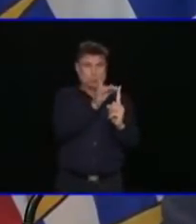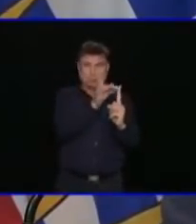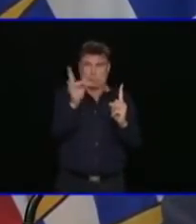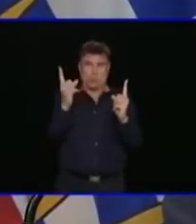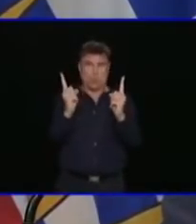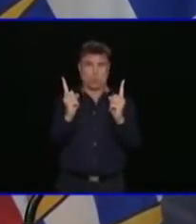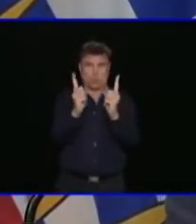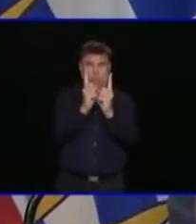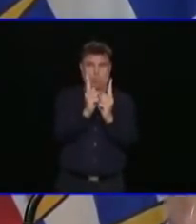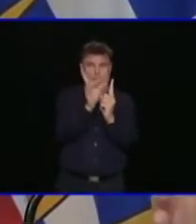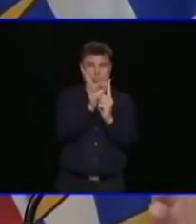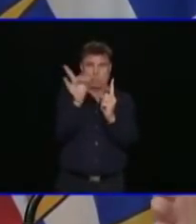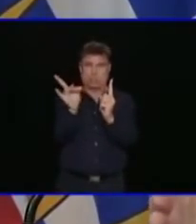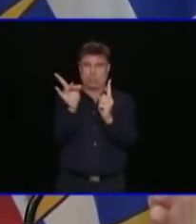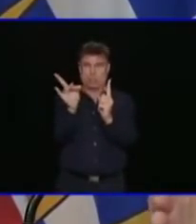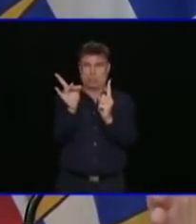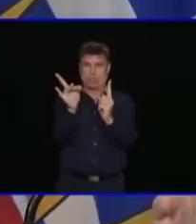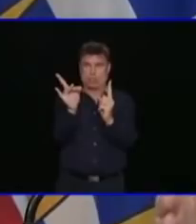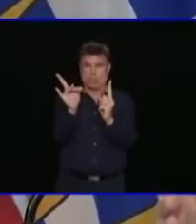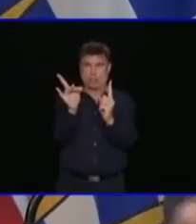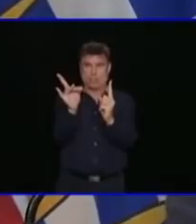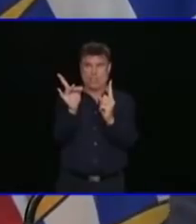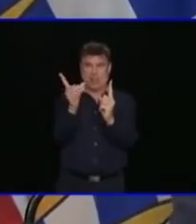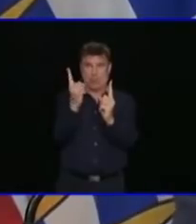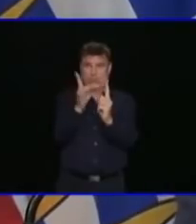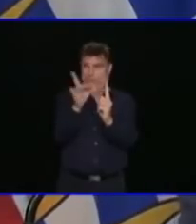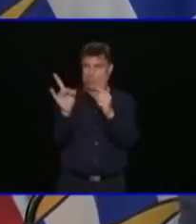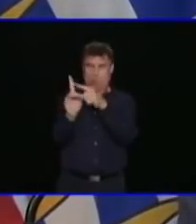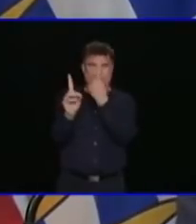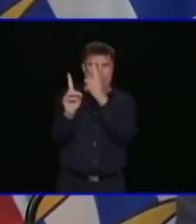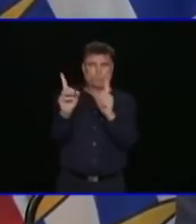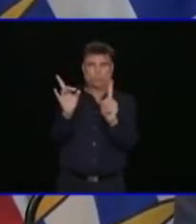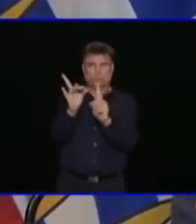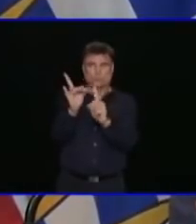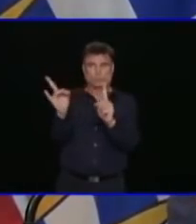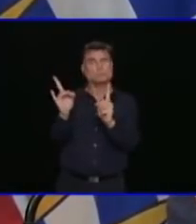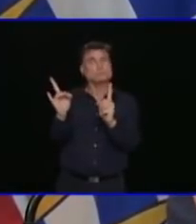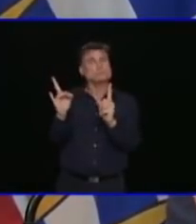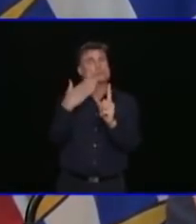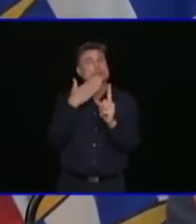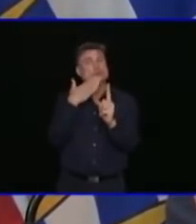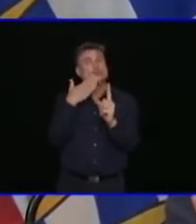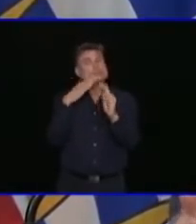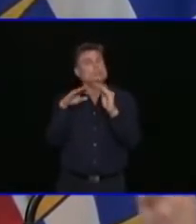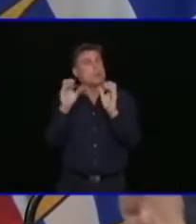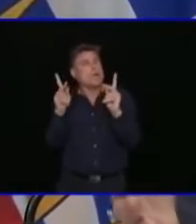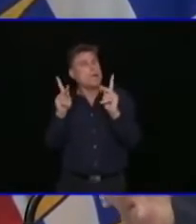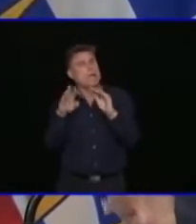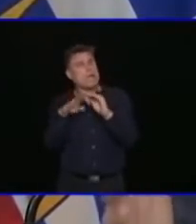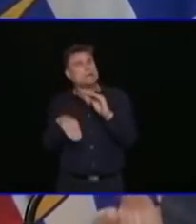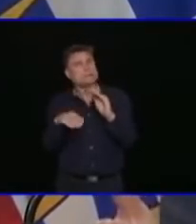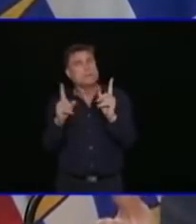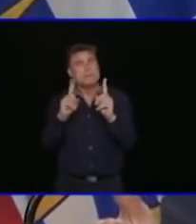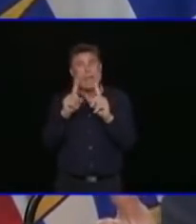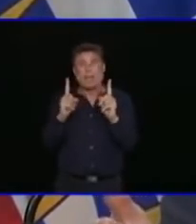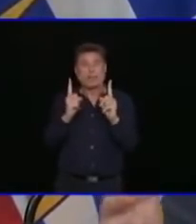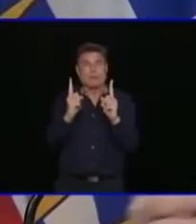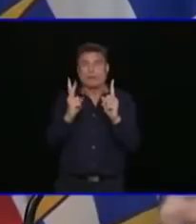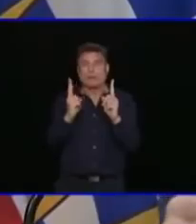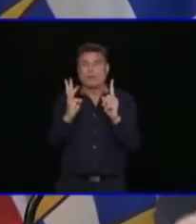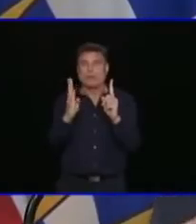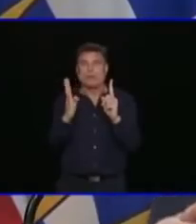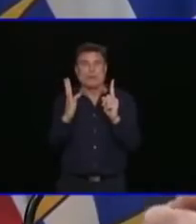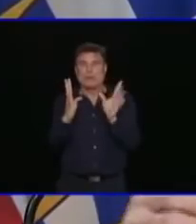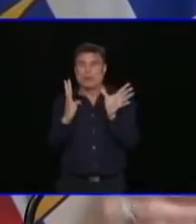been exposed. We know there's nothing that we can do to stop you from getting sick if you've been exposed. And what we can do